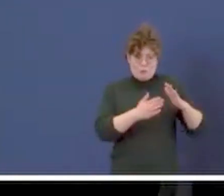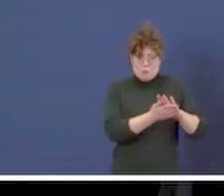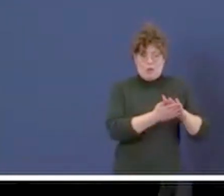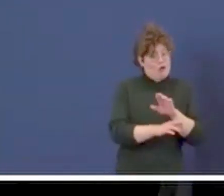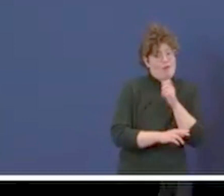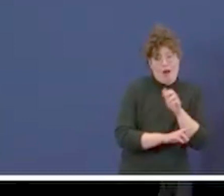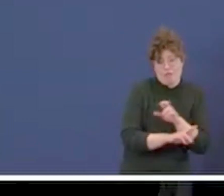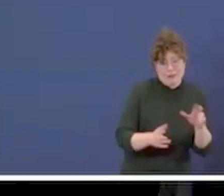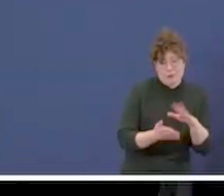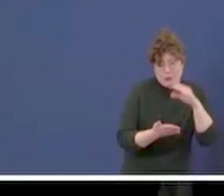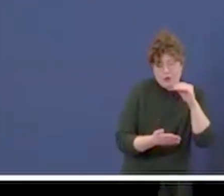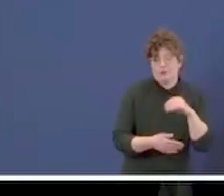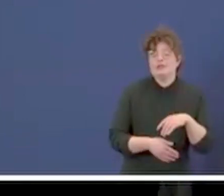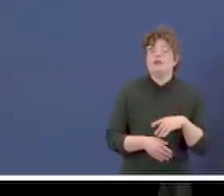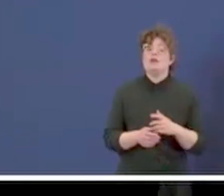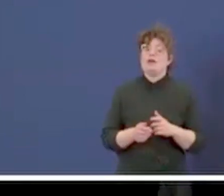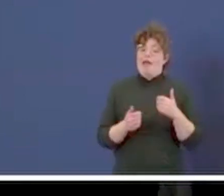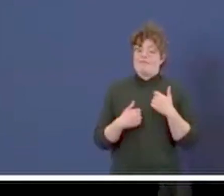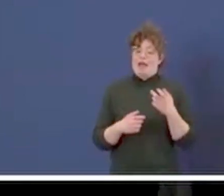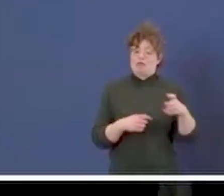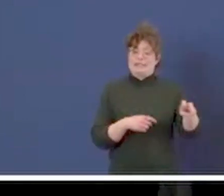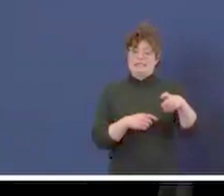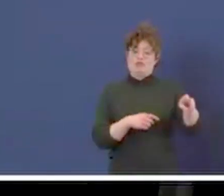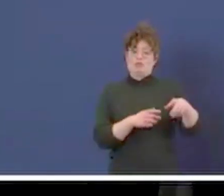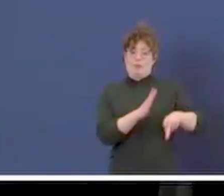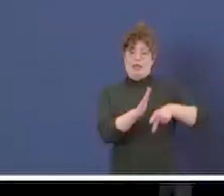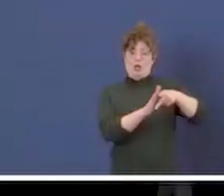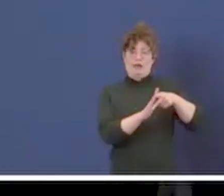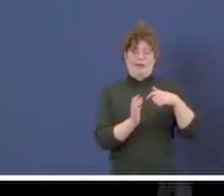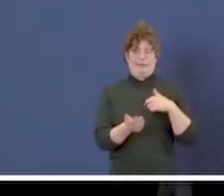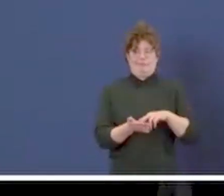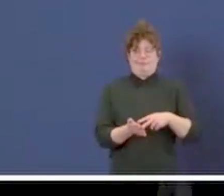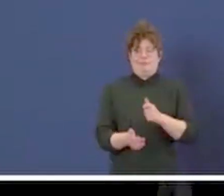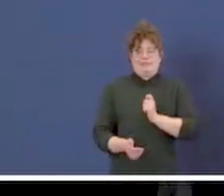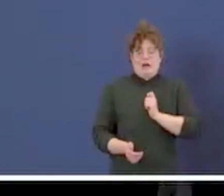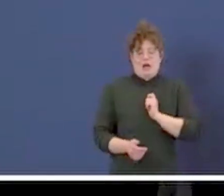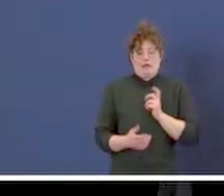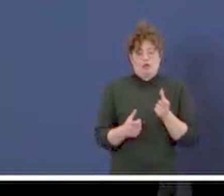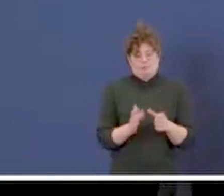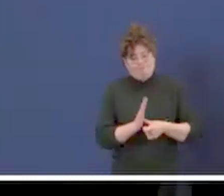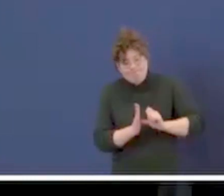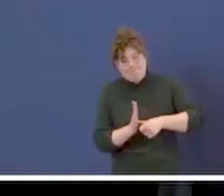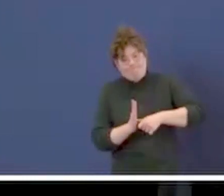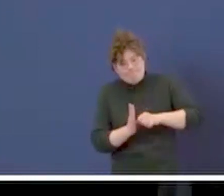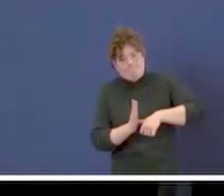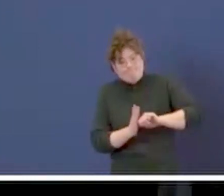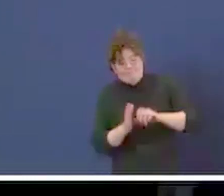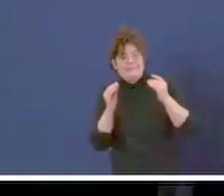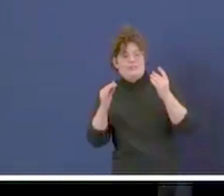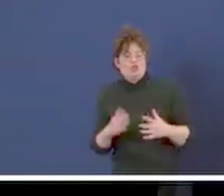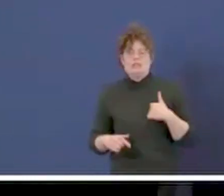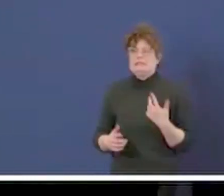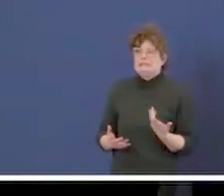building. Having those transitional periods. I mean, I'm hammering that in the teachers' heads and they're sitting there